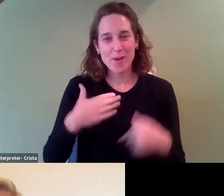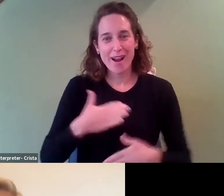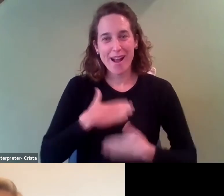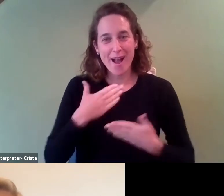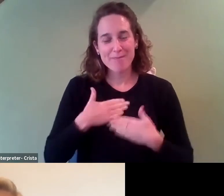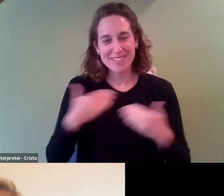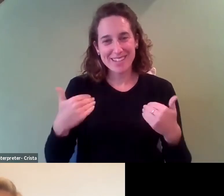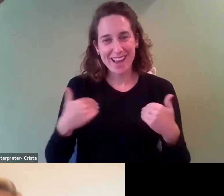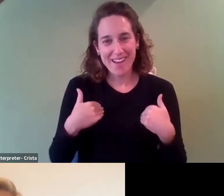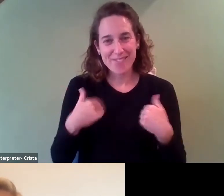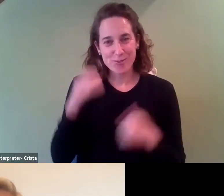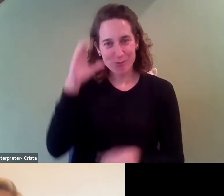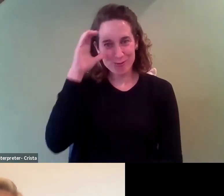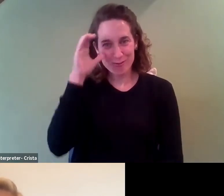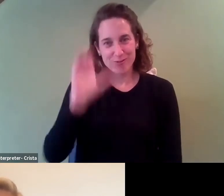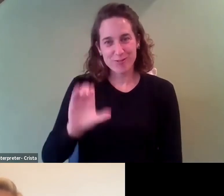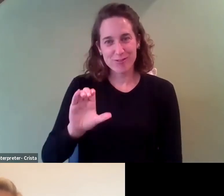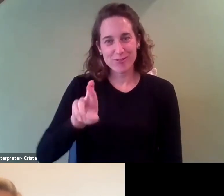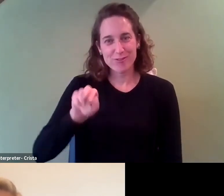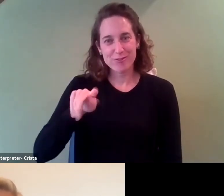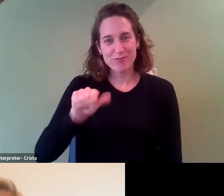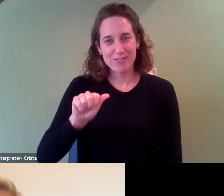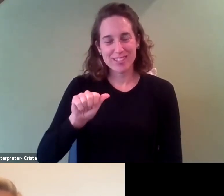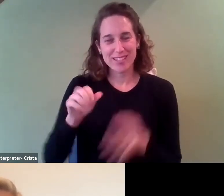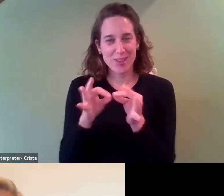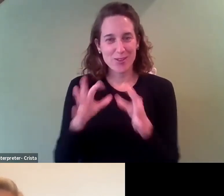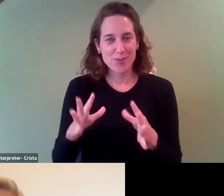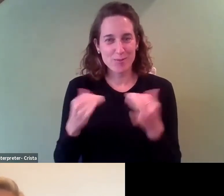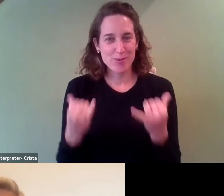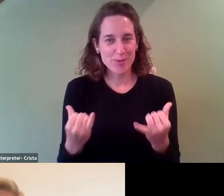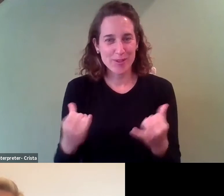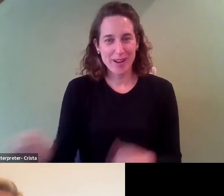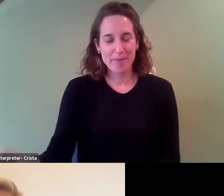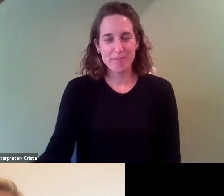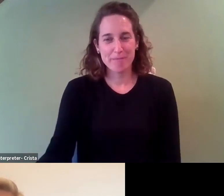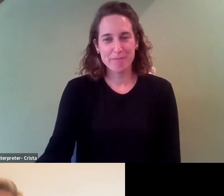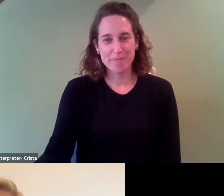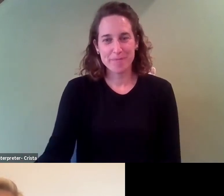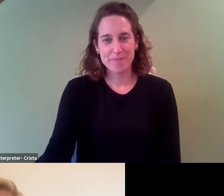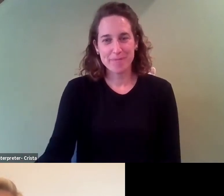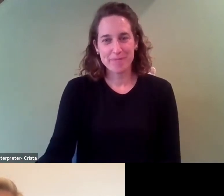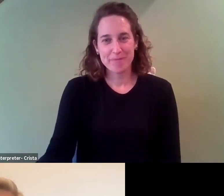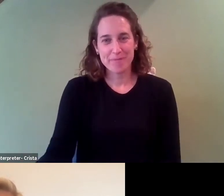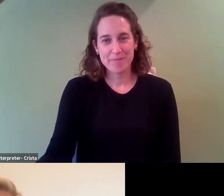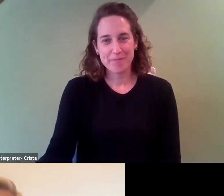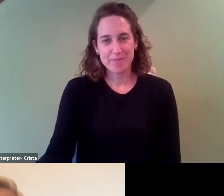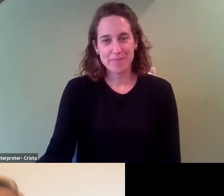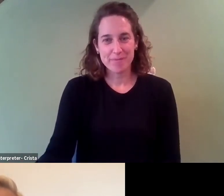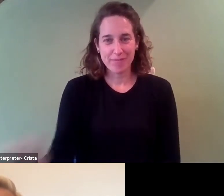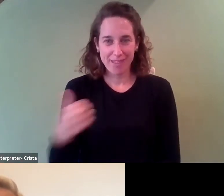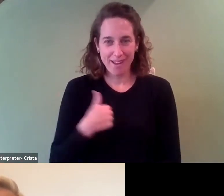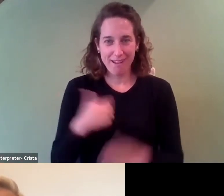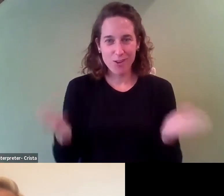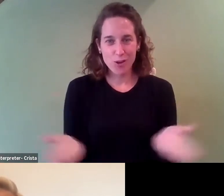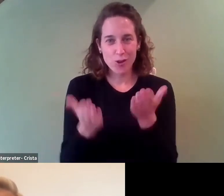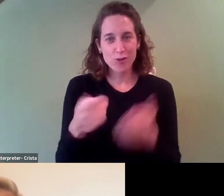our ASL interpreter today, Krista Lambert. And I encourage you all at any point in